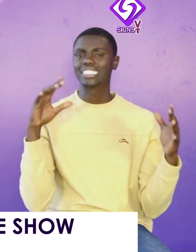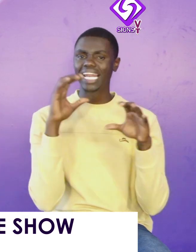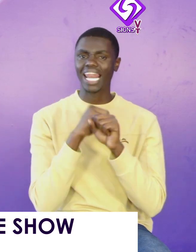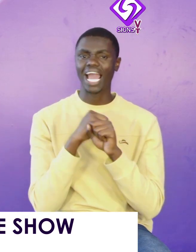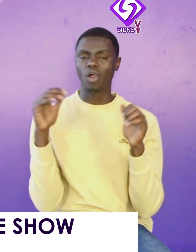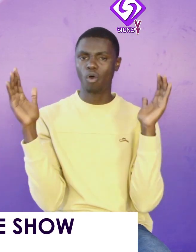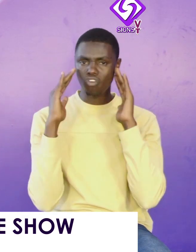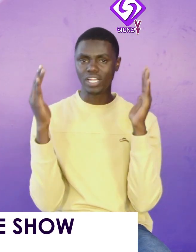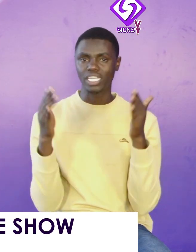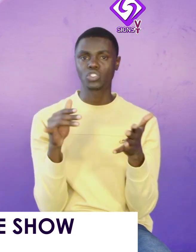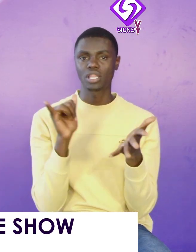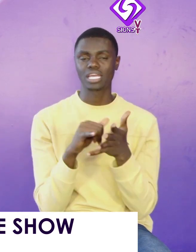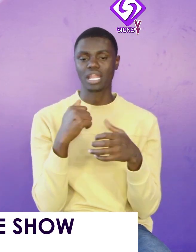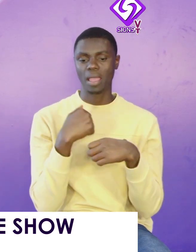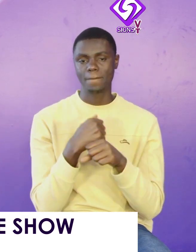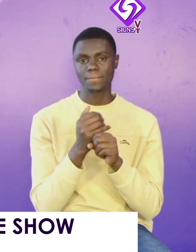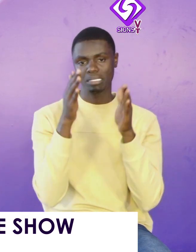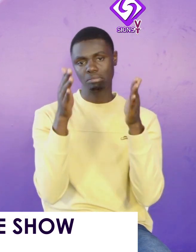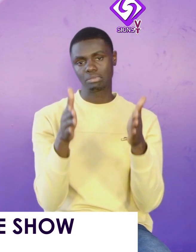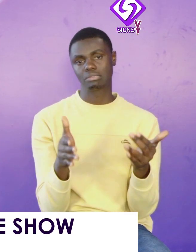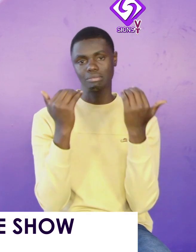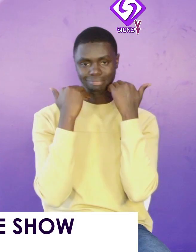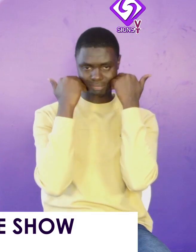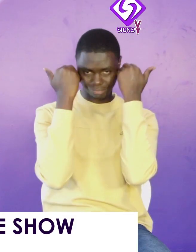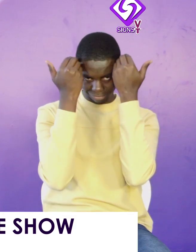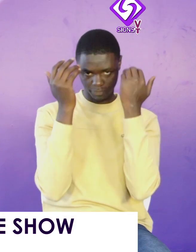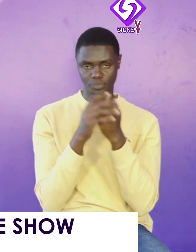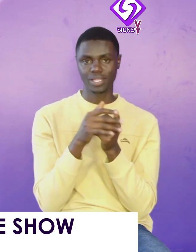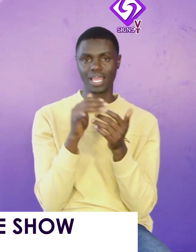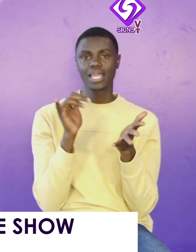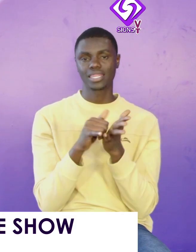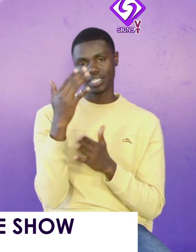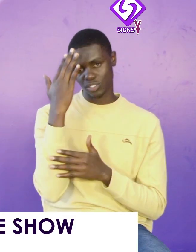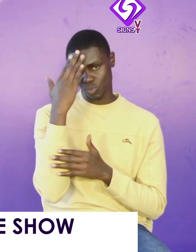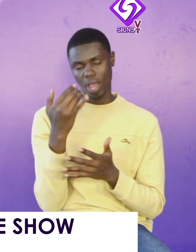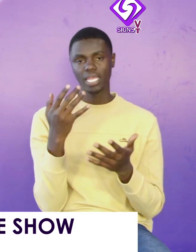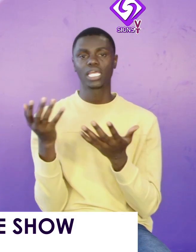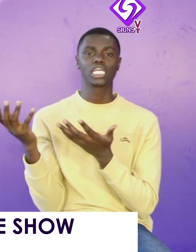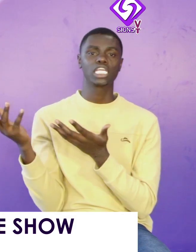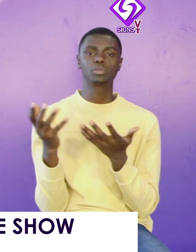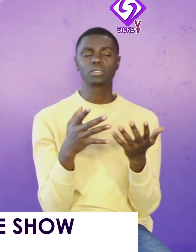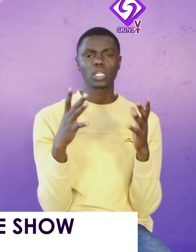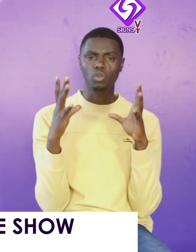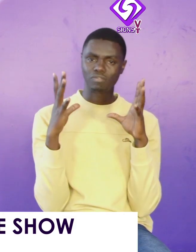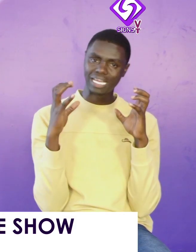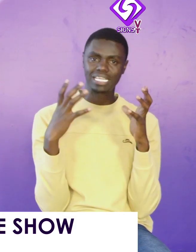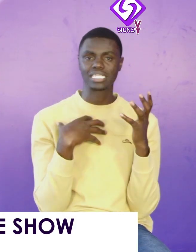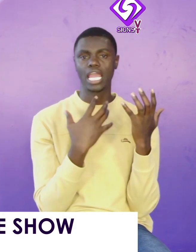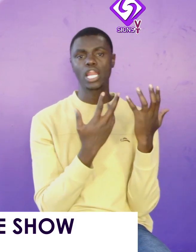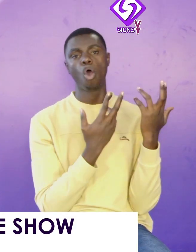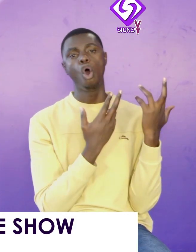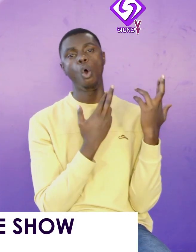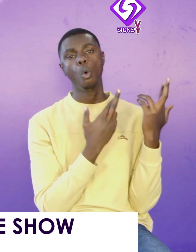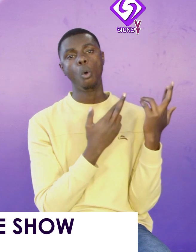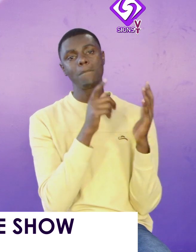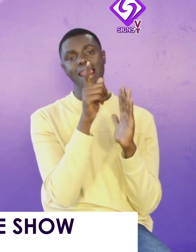attention that causes depression. Yeah. That is what causes a lot of anxiety and hopelessness, When